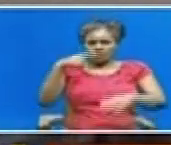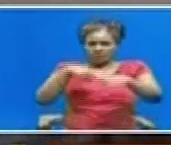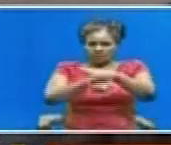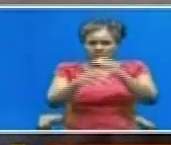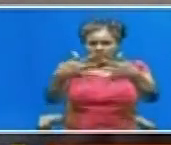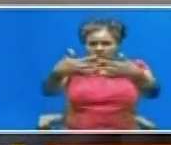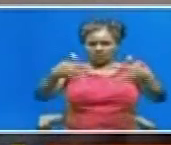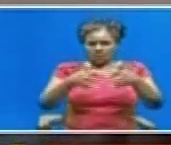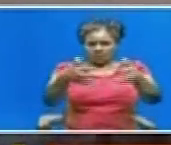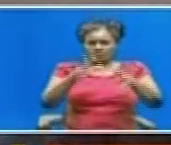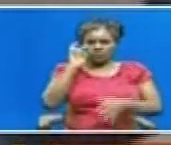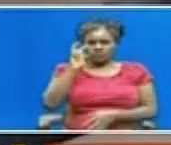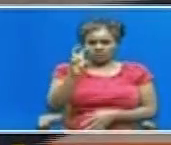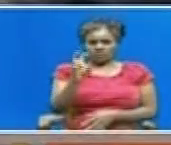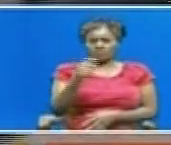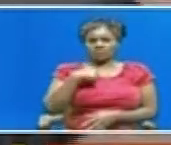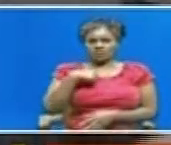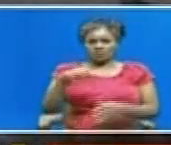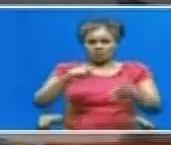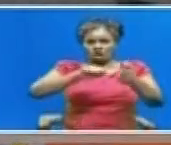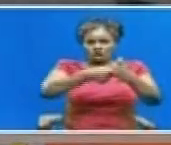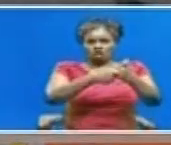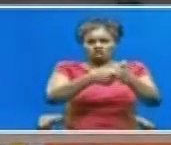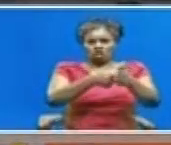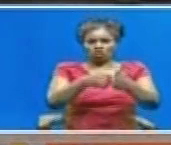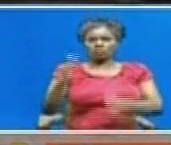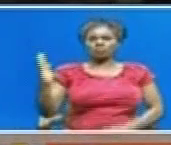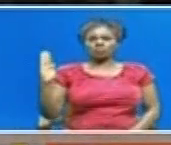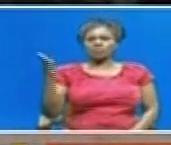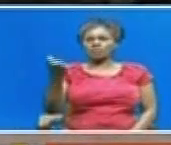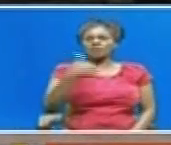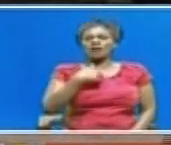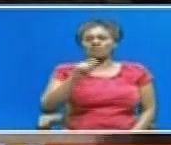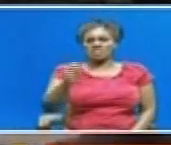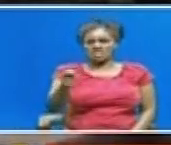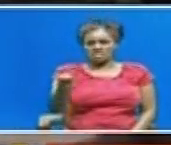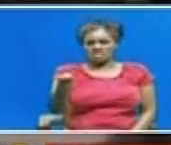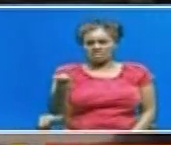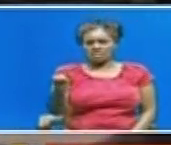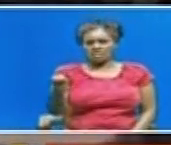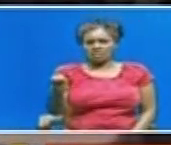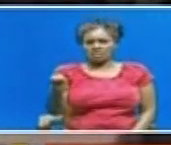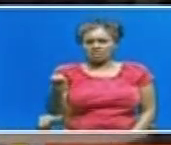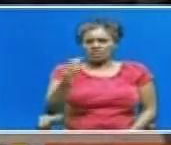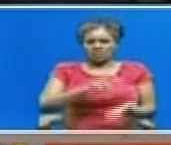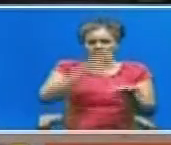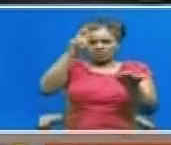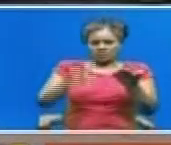the gate, we could view the, because the gate was locked from inside. The guard had all the keys and everything. So